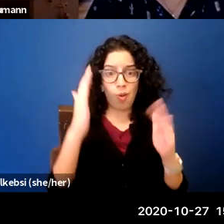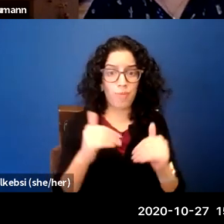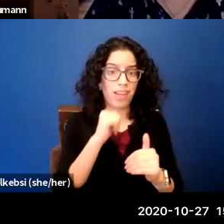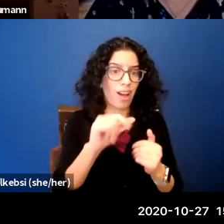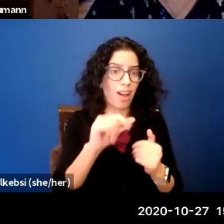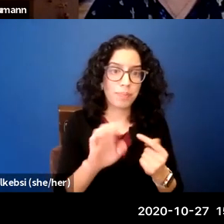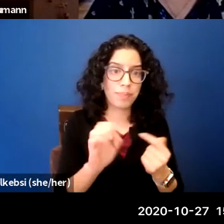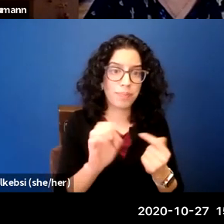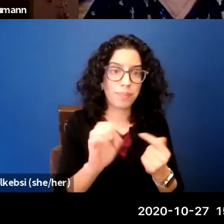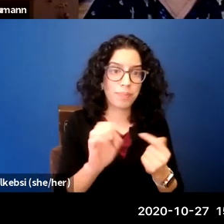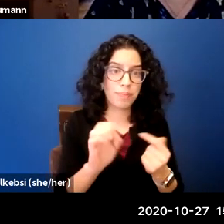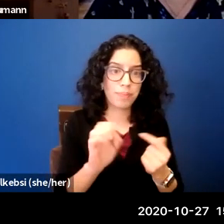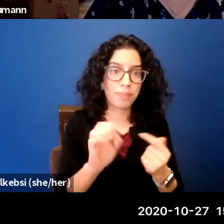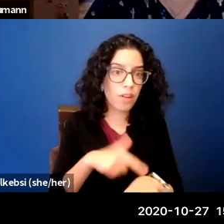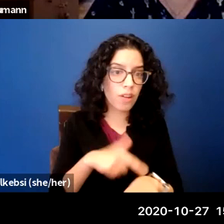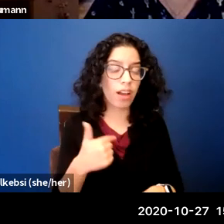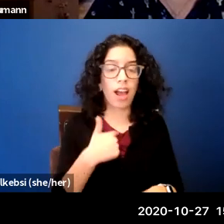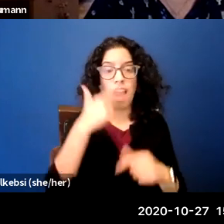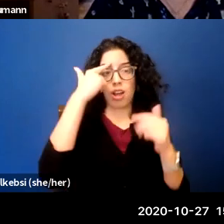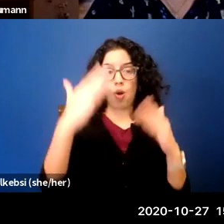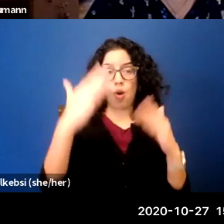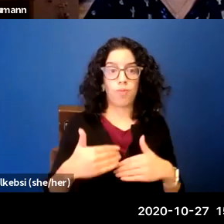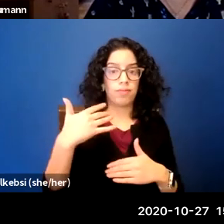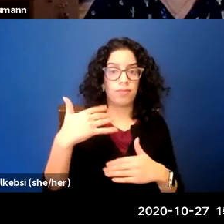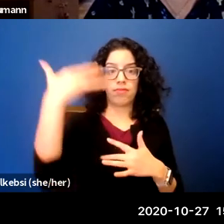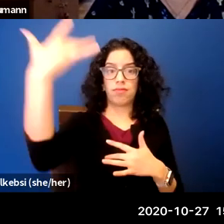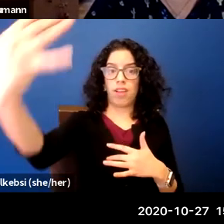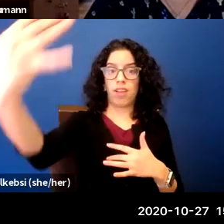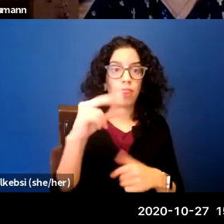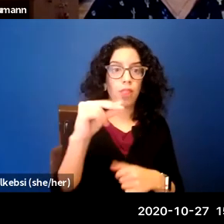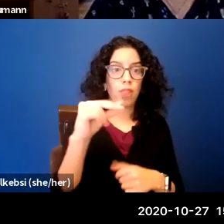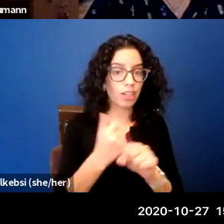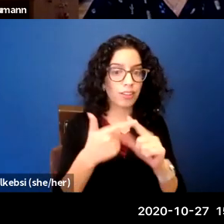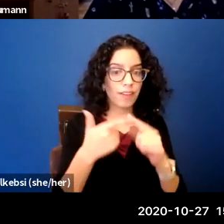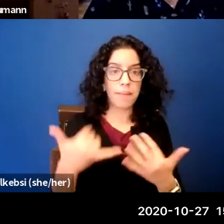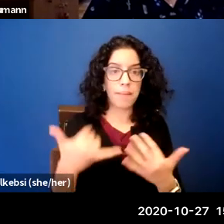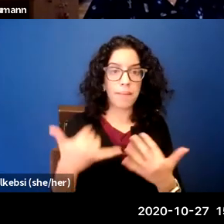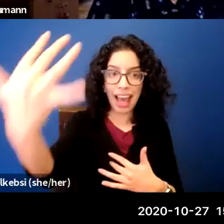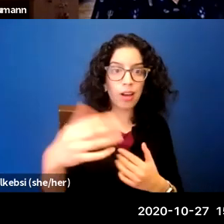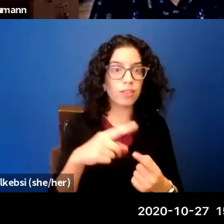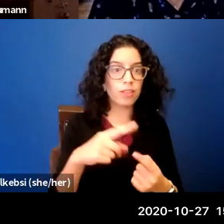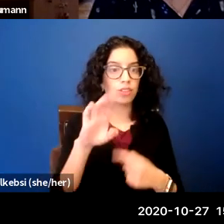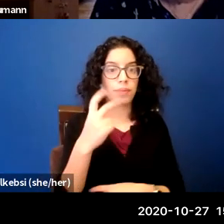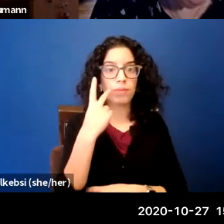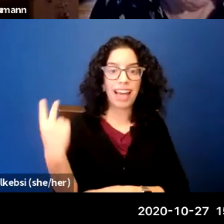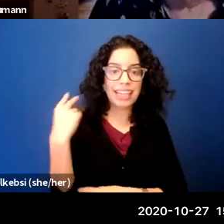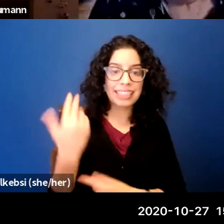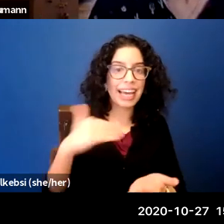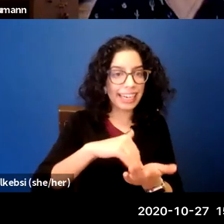web accessibility regulations. I hope to not be waiting too long. I hope 30 years from